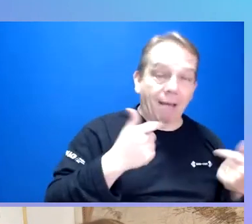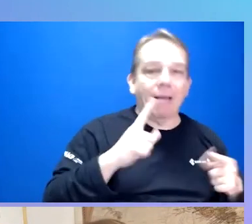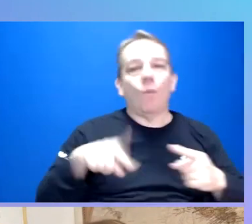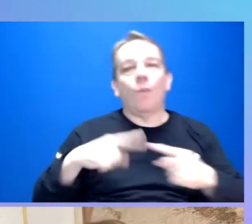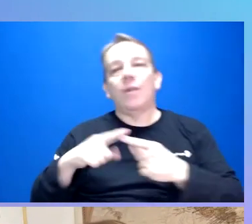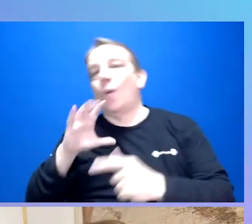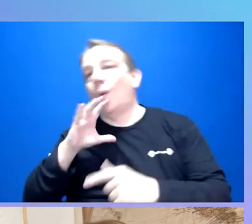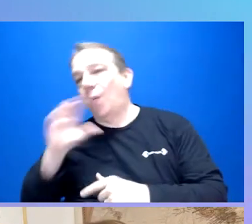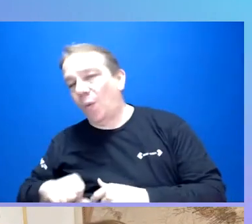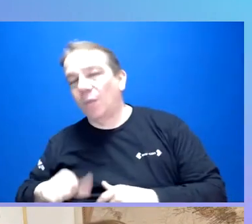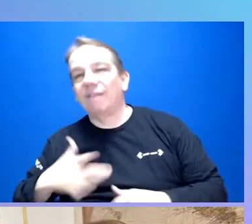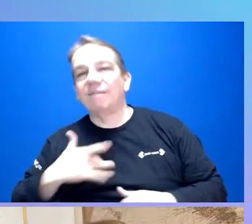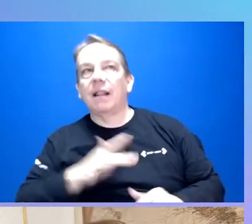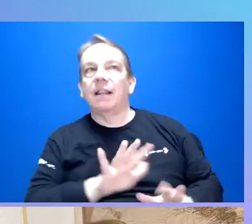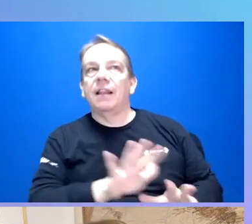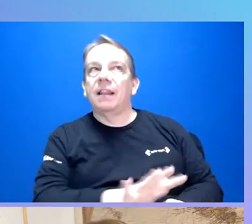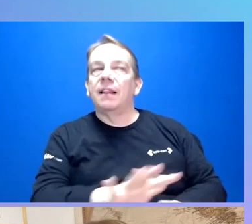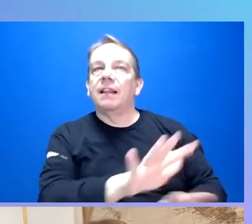older.